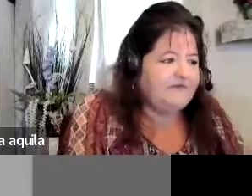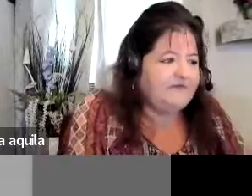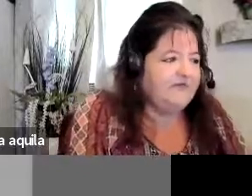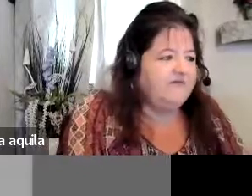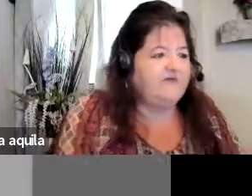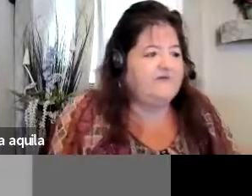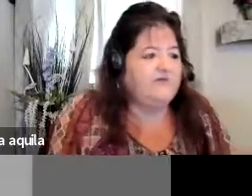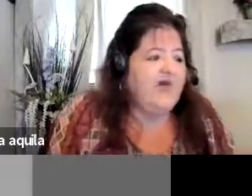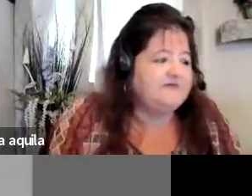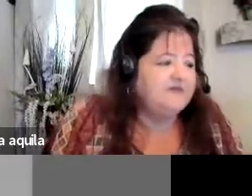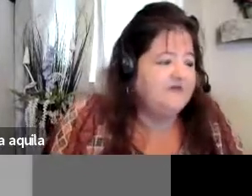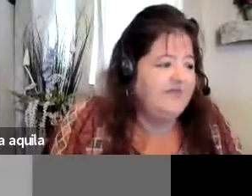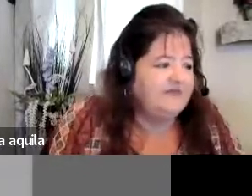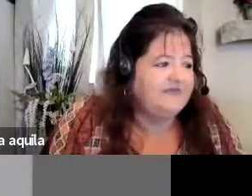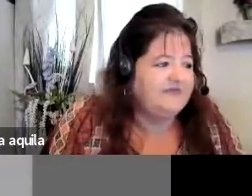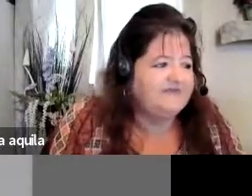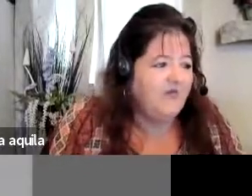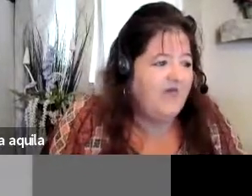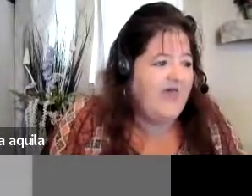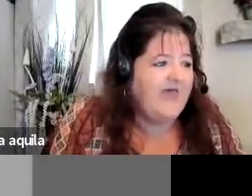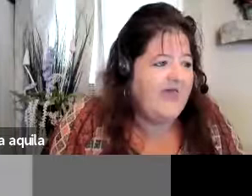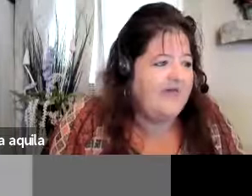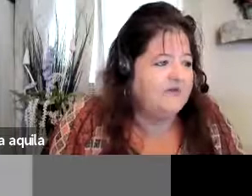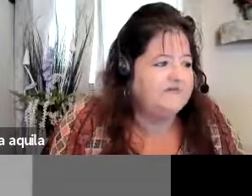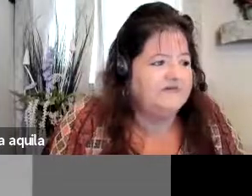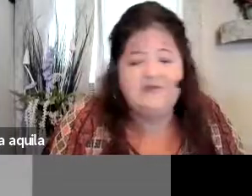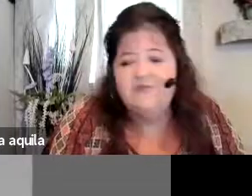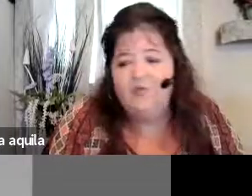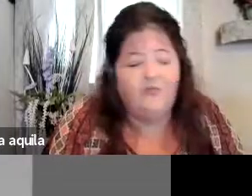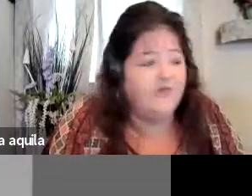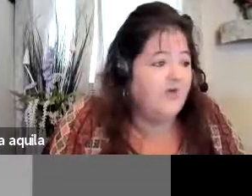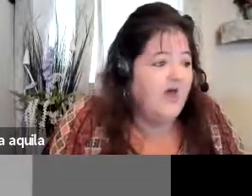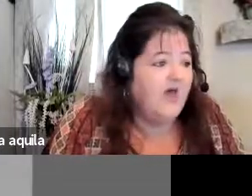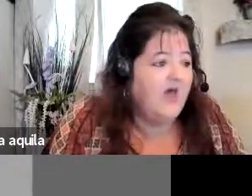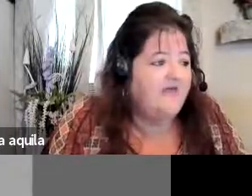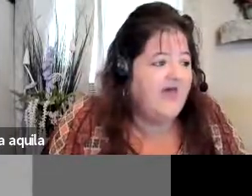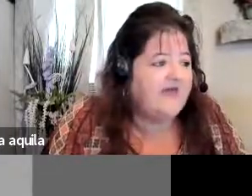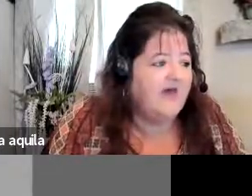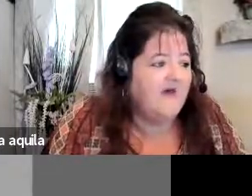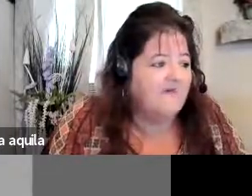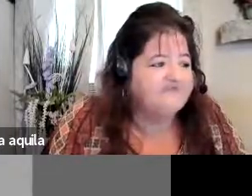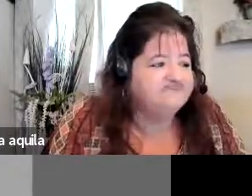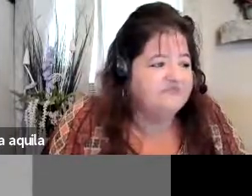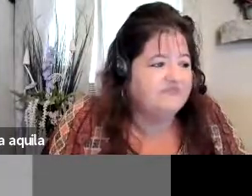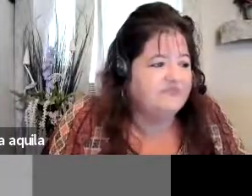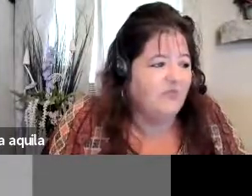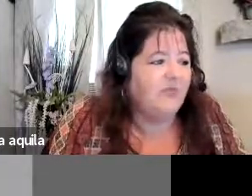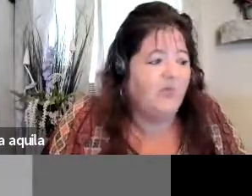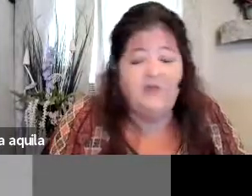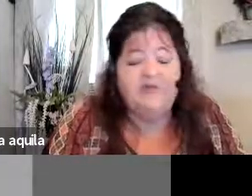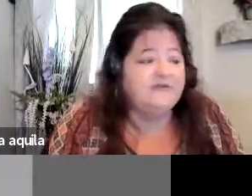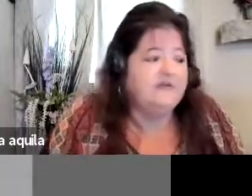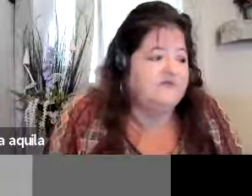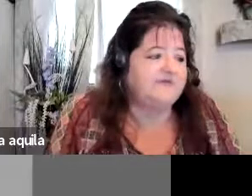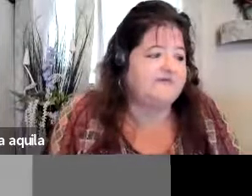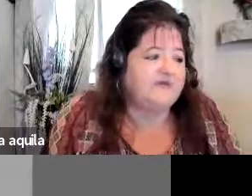I just really am so passionate about this bill. And I wanted to let you all know that